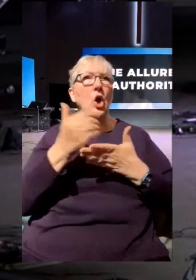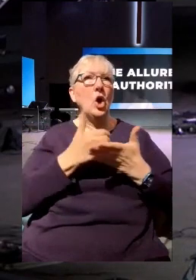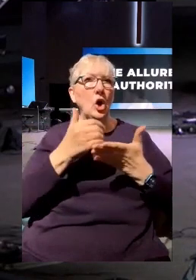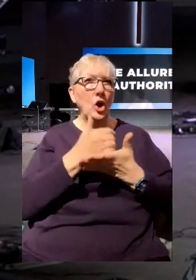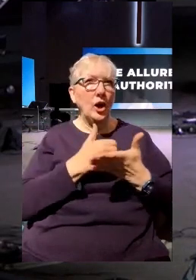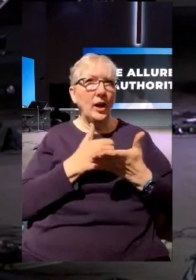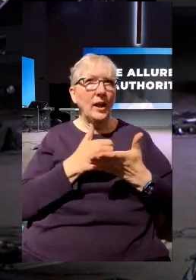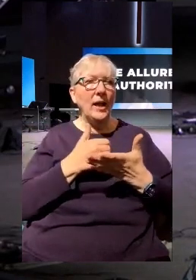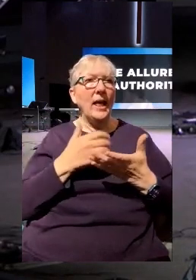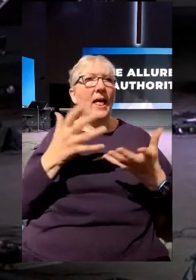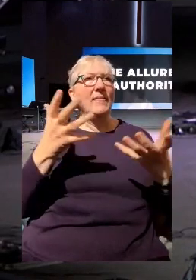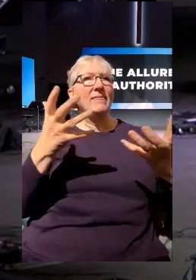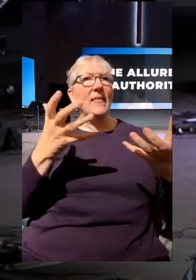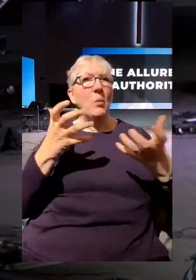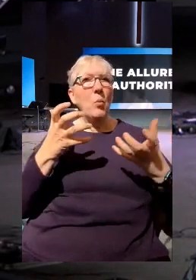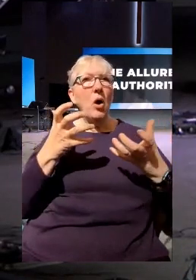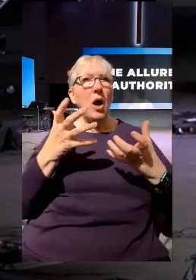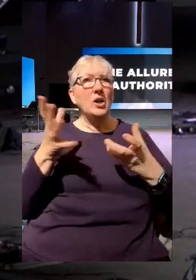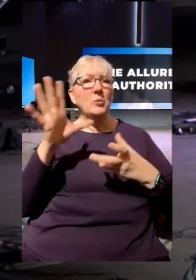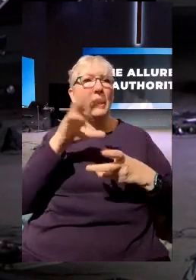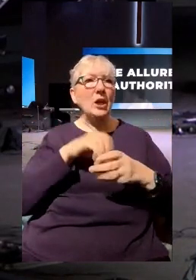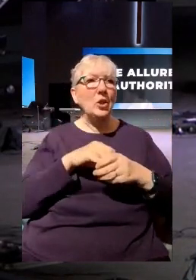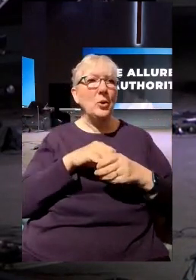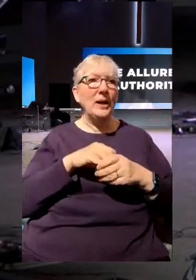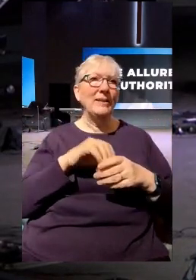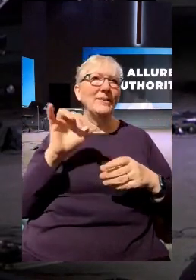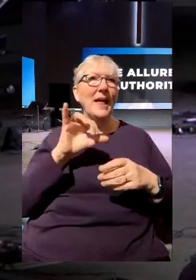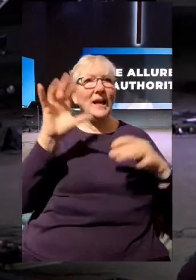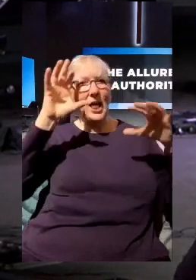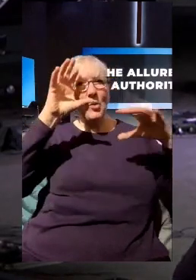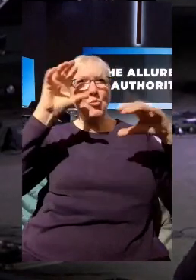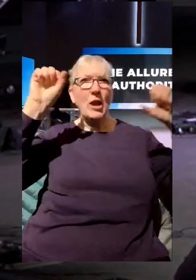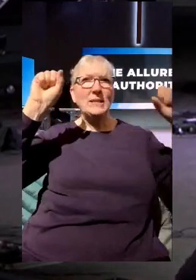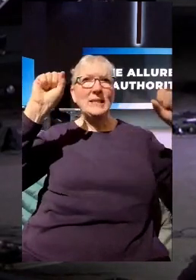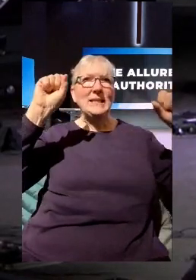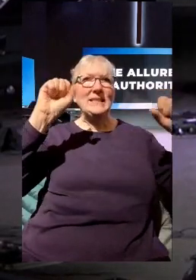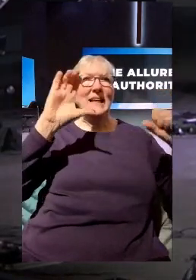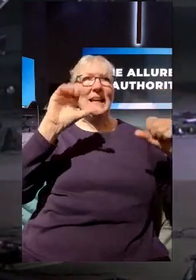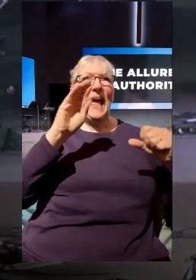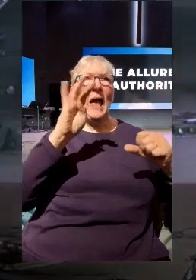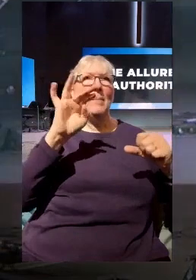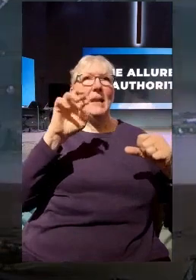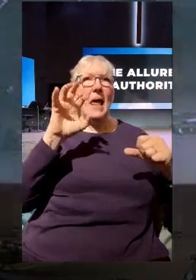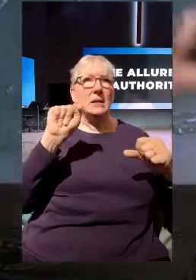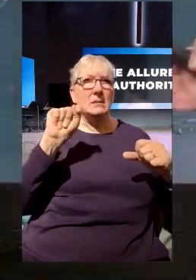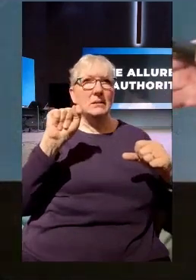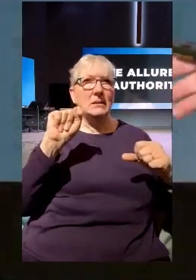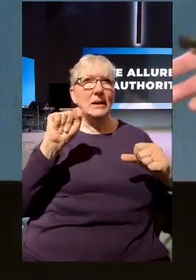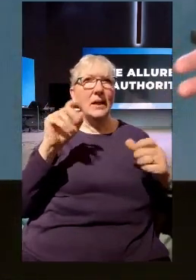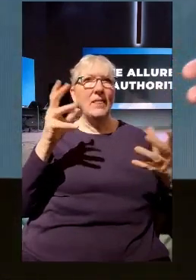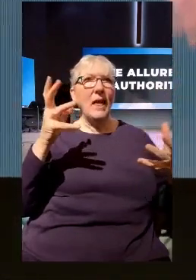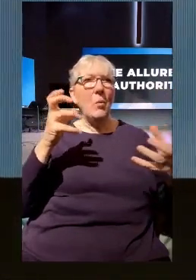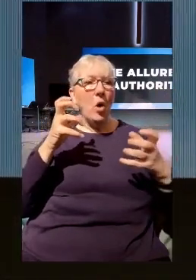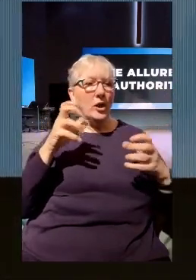be included in the president's cabinet. They want to be included at the president's table. They want to be at the right and left hand of the president. They want the